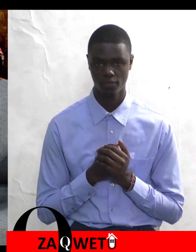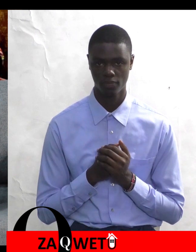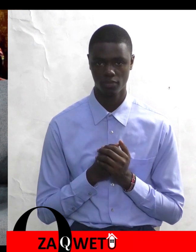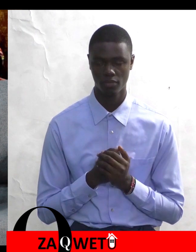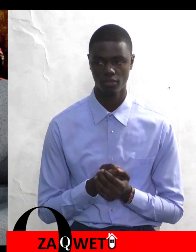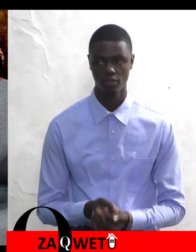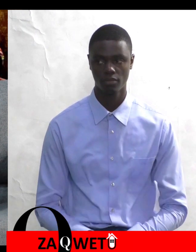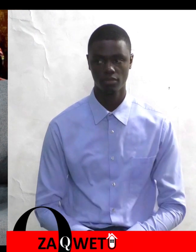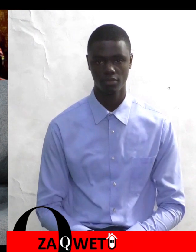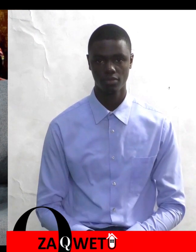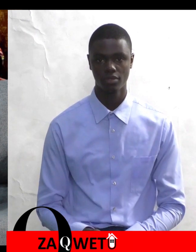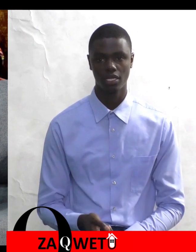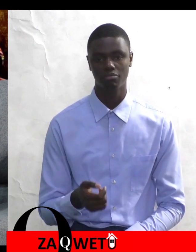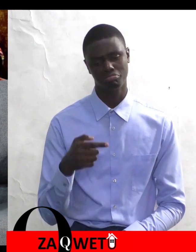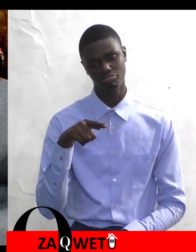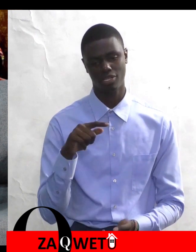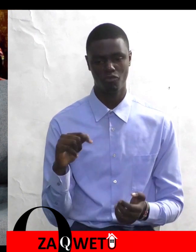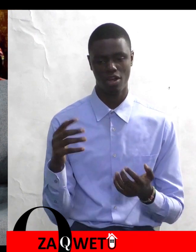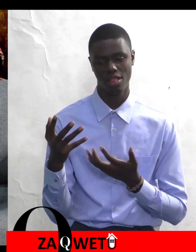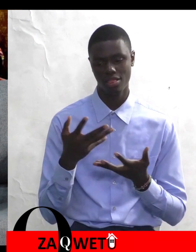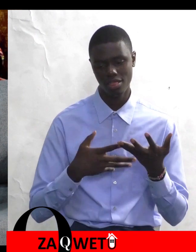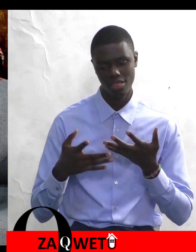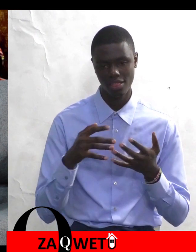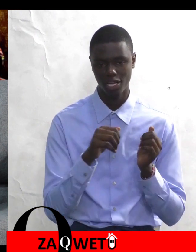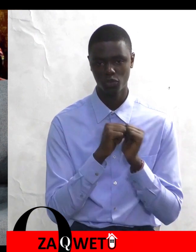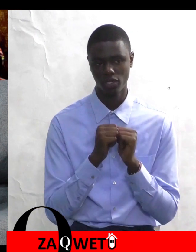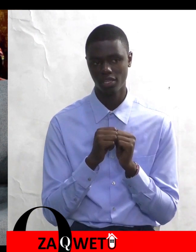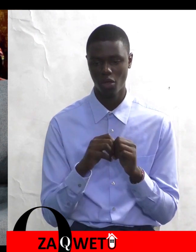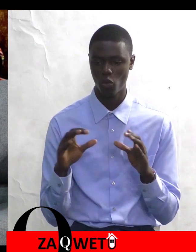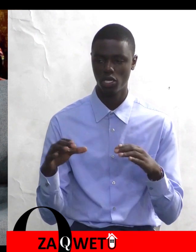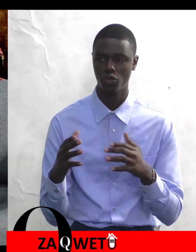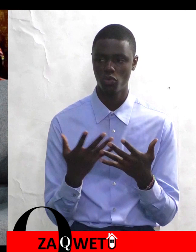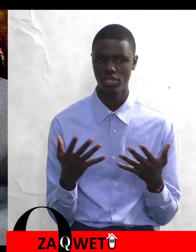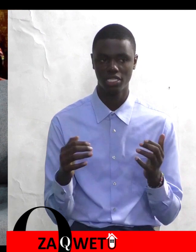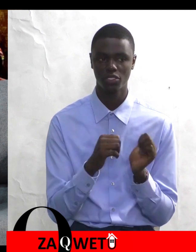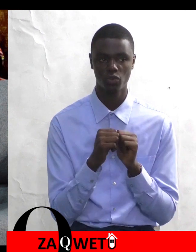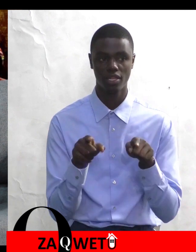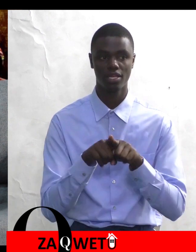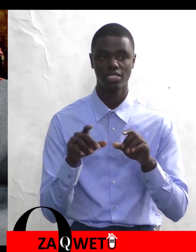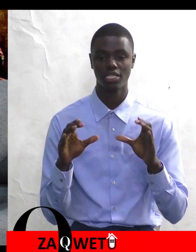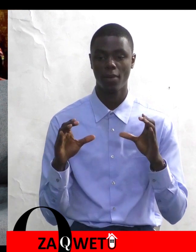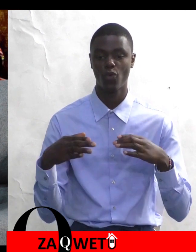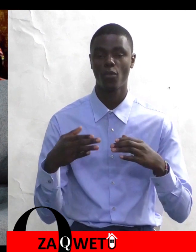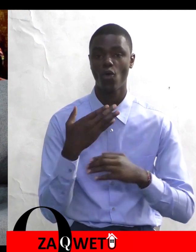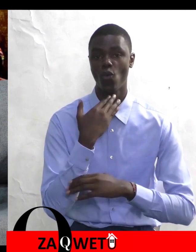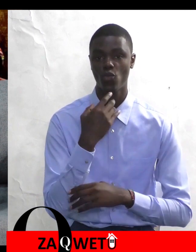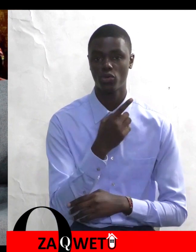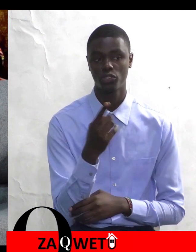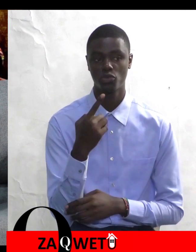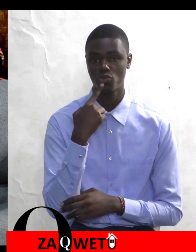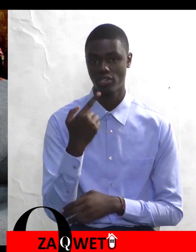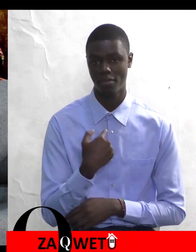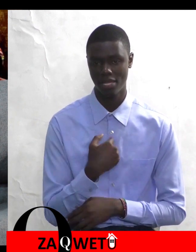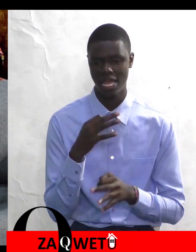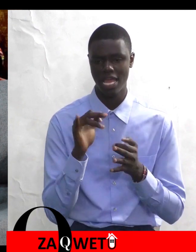Mm-hmm. They have these, they usually hang out together, they do their things together like a group.